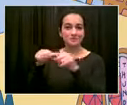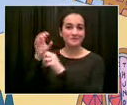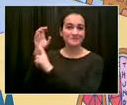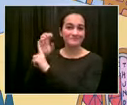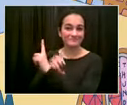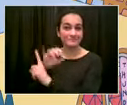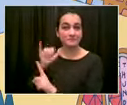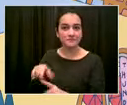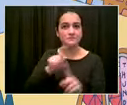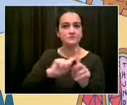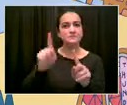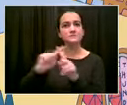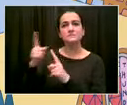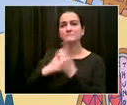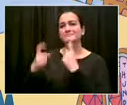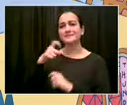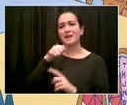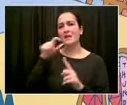the mayor of this city.